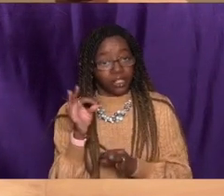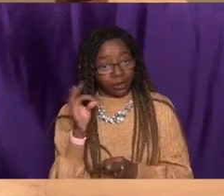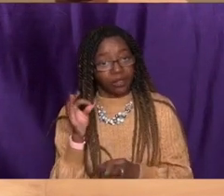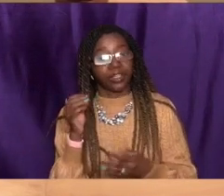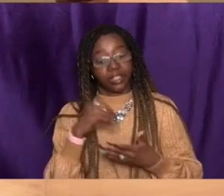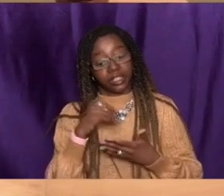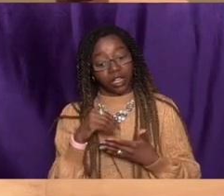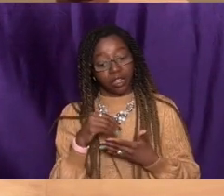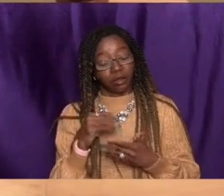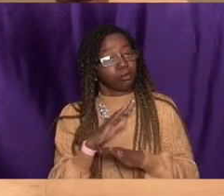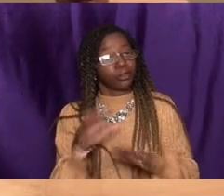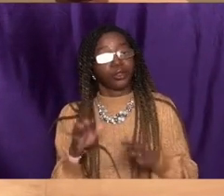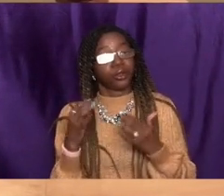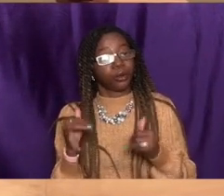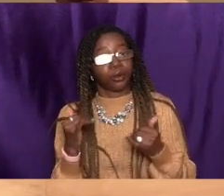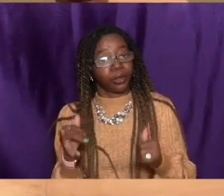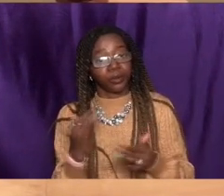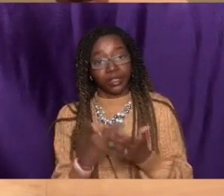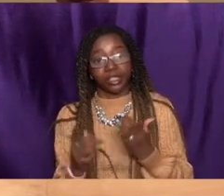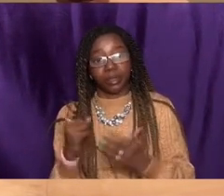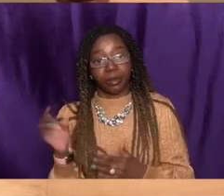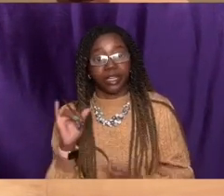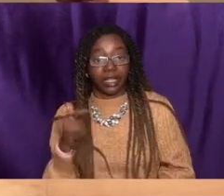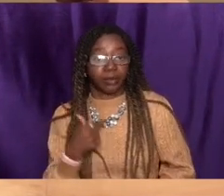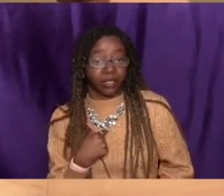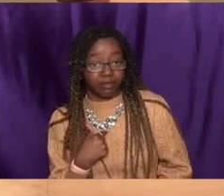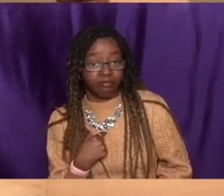You don't mess with someone that's marinating.